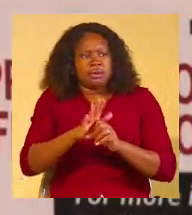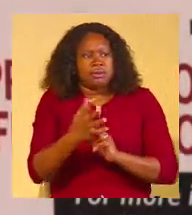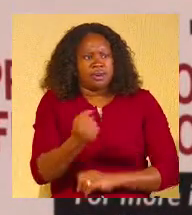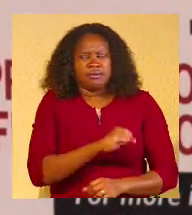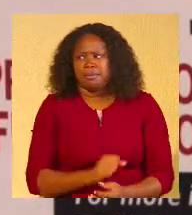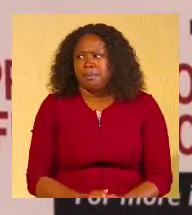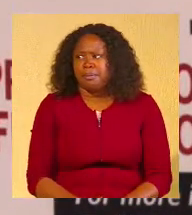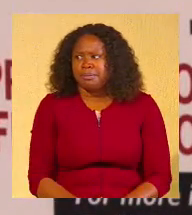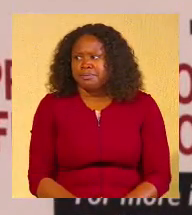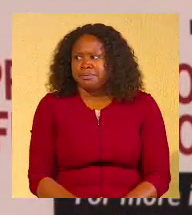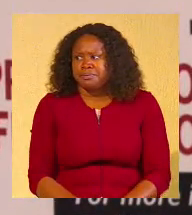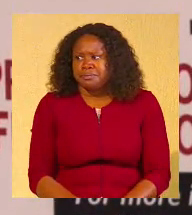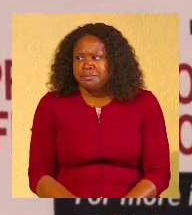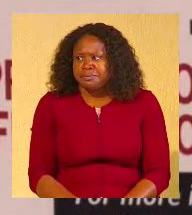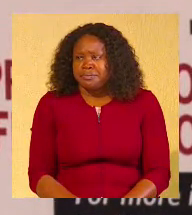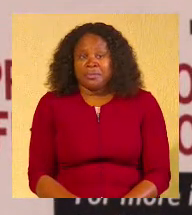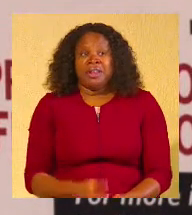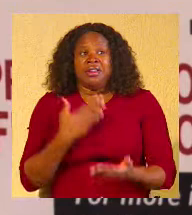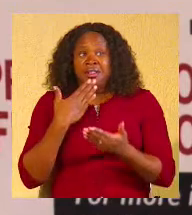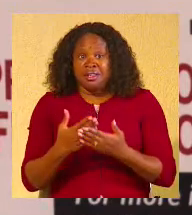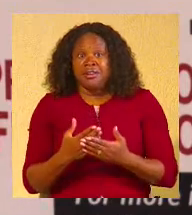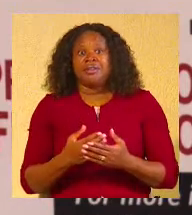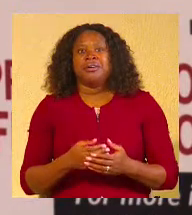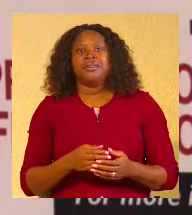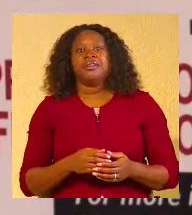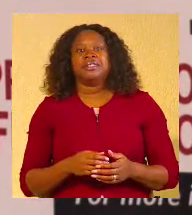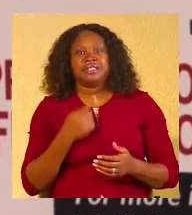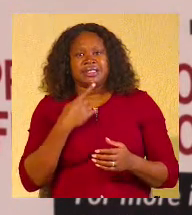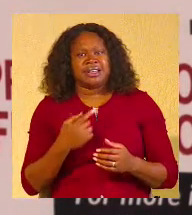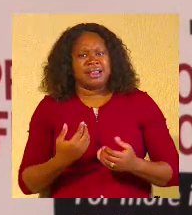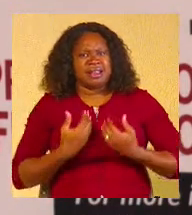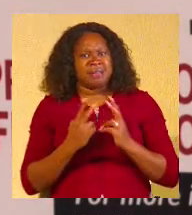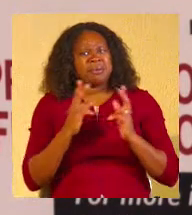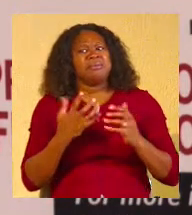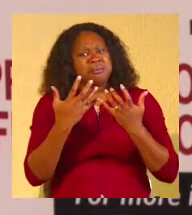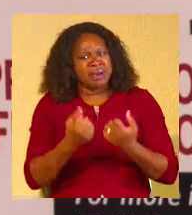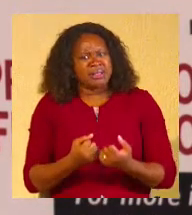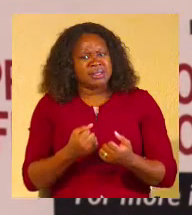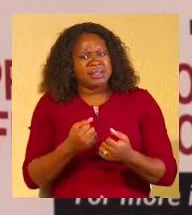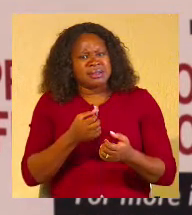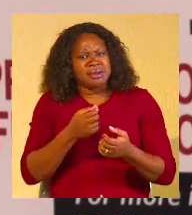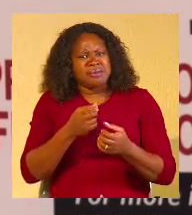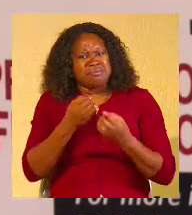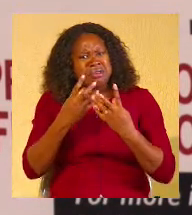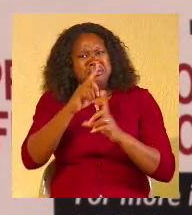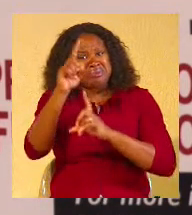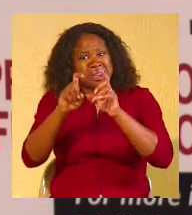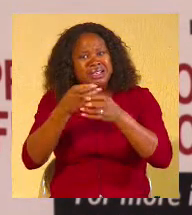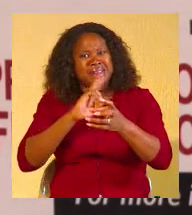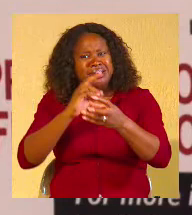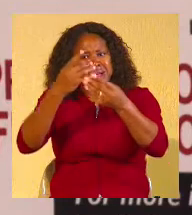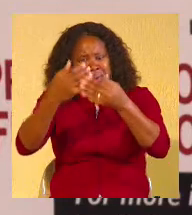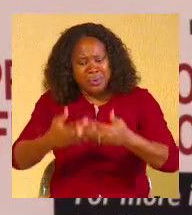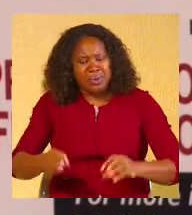Thank you, Ms. Gail, telling us there that young people must come up with answers to the questions that nobody has answers to right now. We have